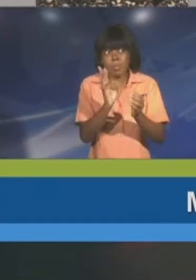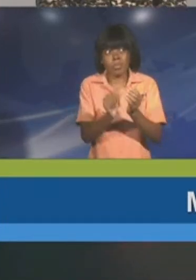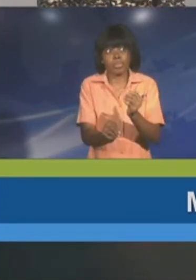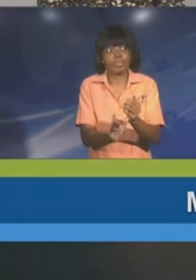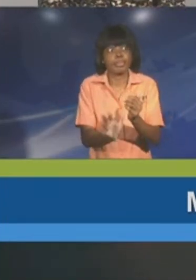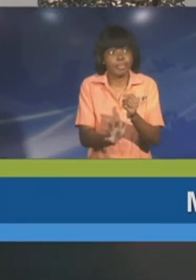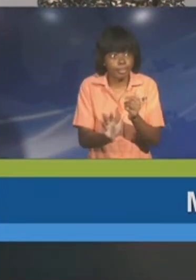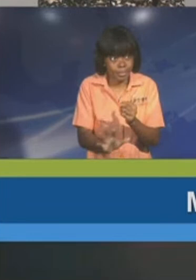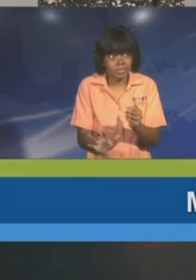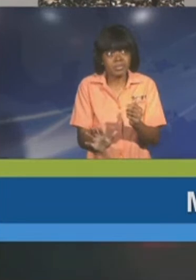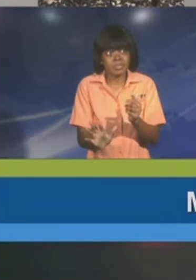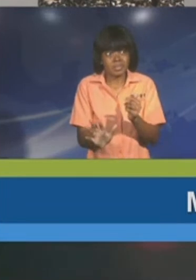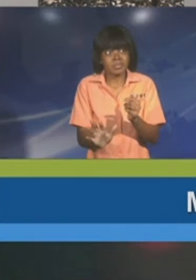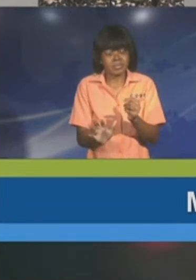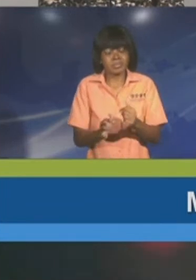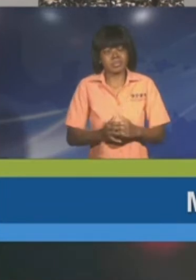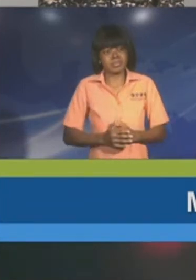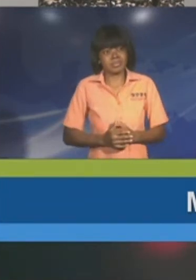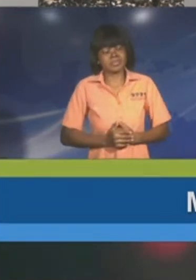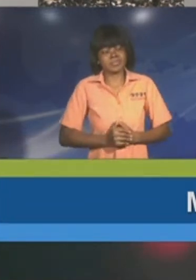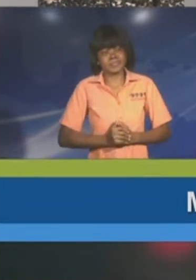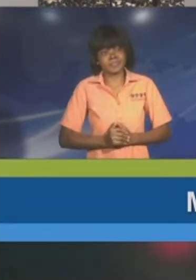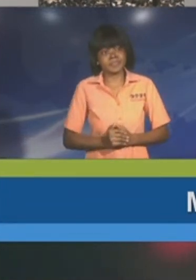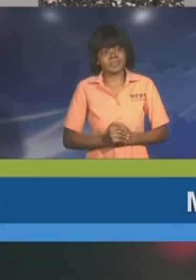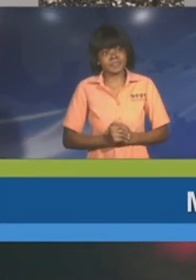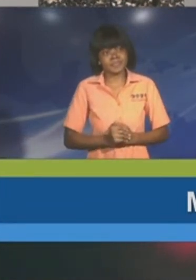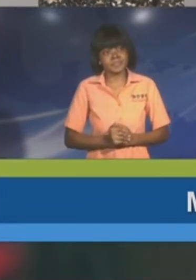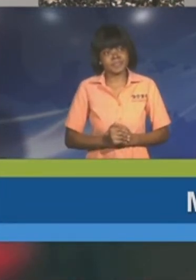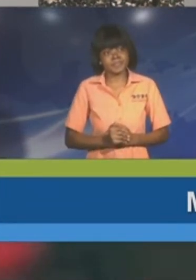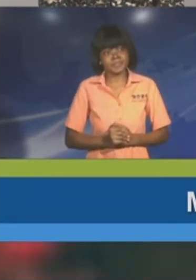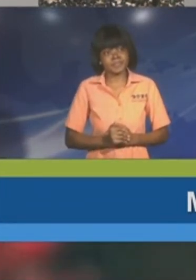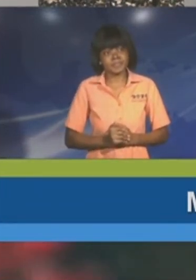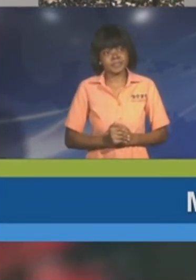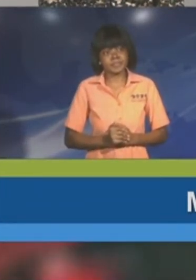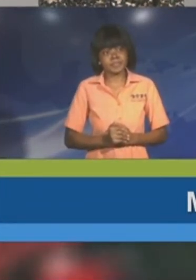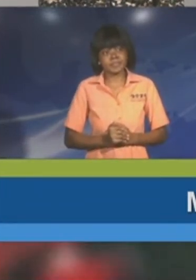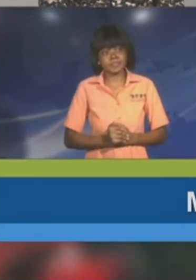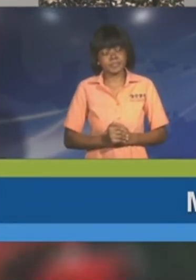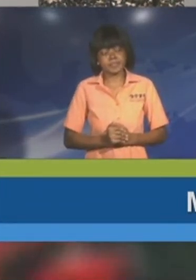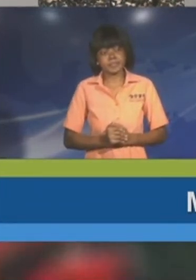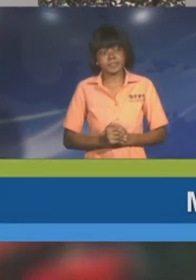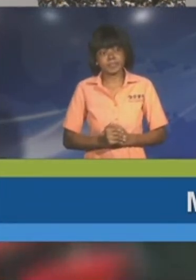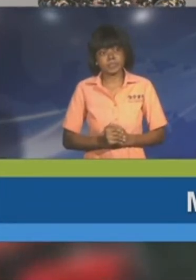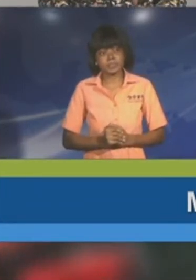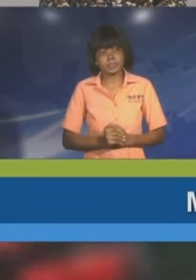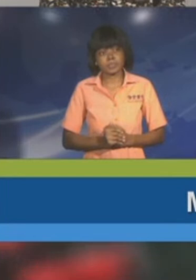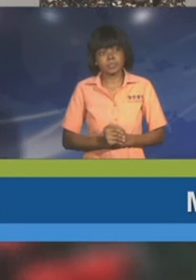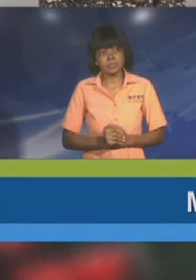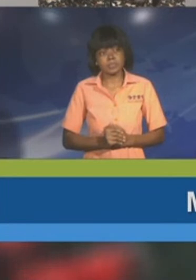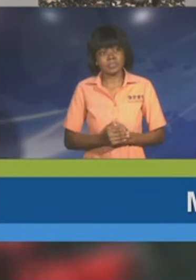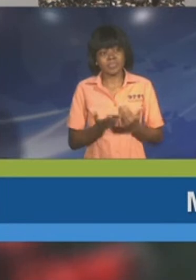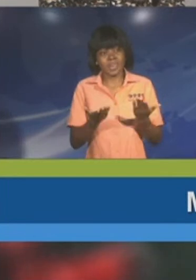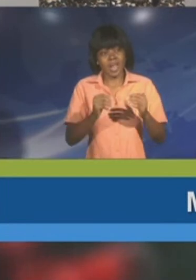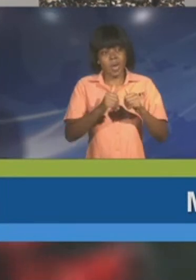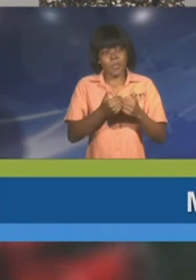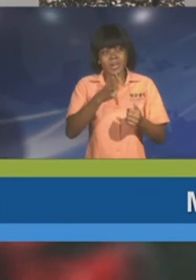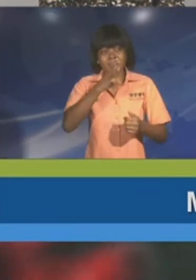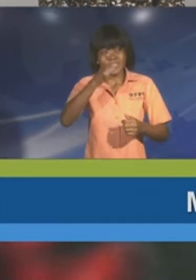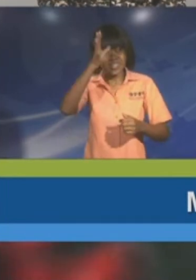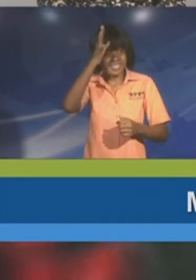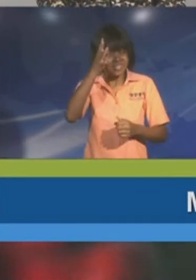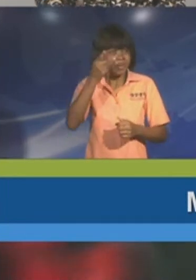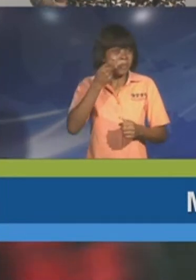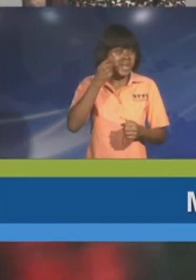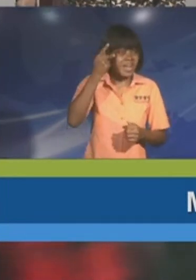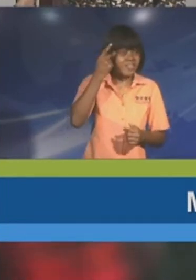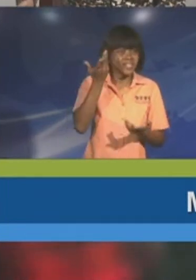and it's usually self-limiting. In terms of parents being prepared, I really want to reinforce the parents now.